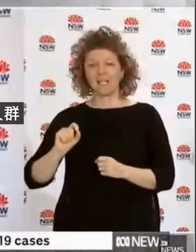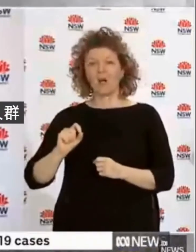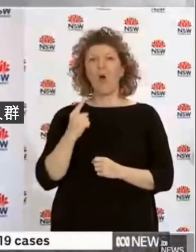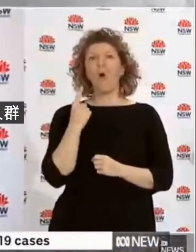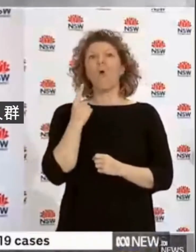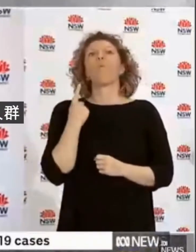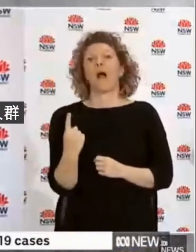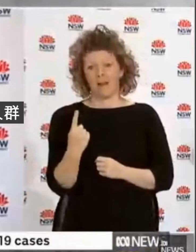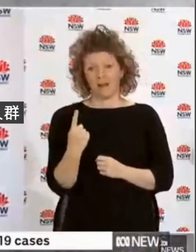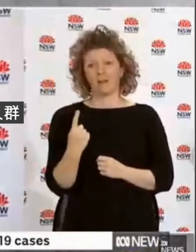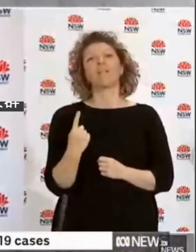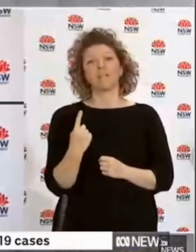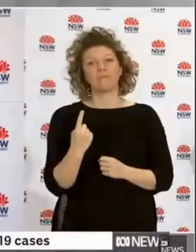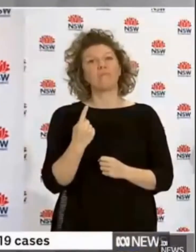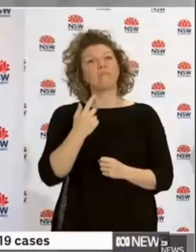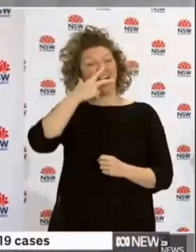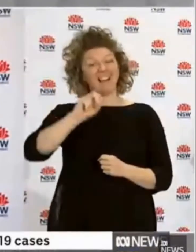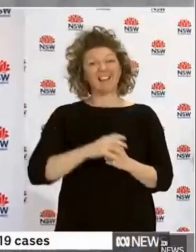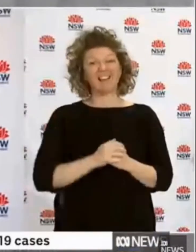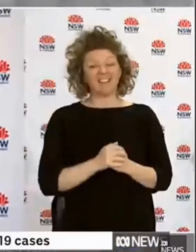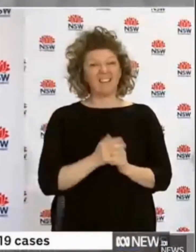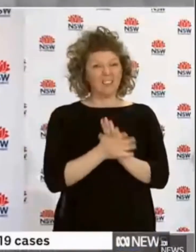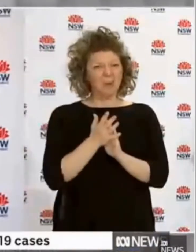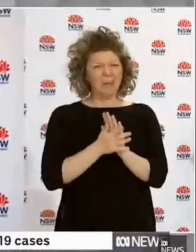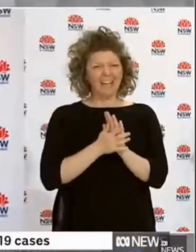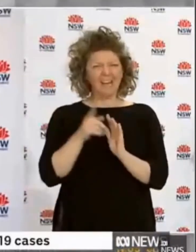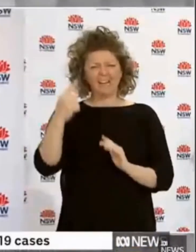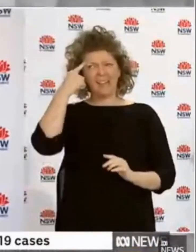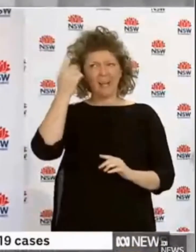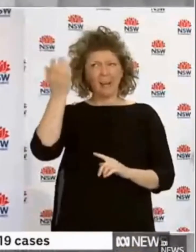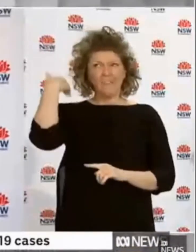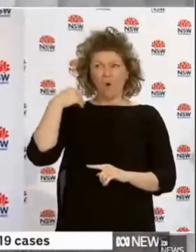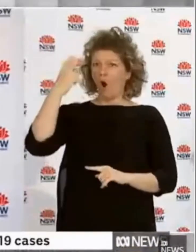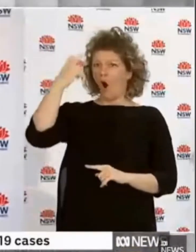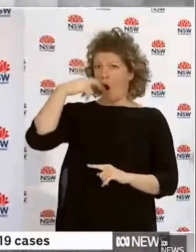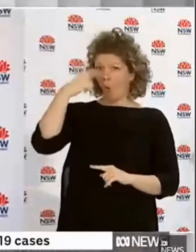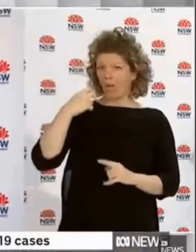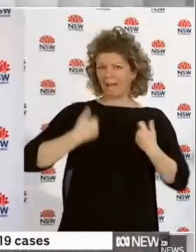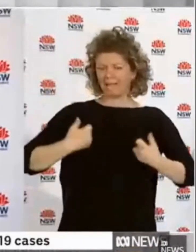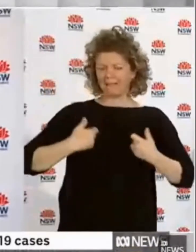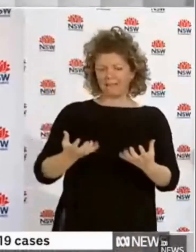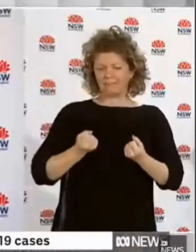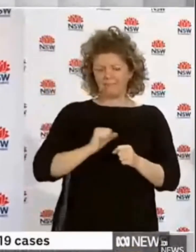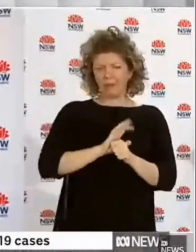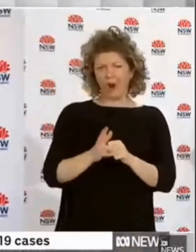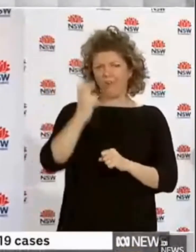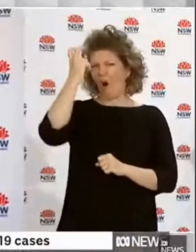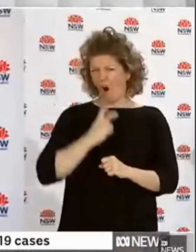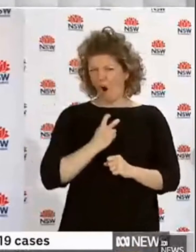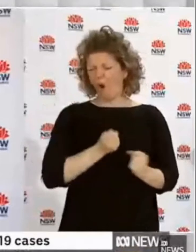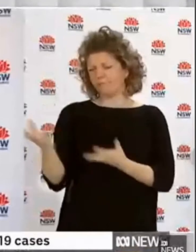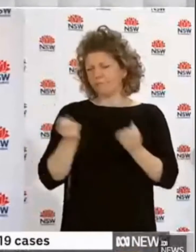brackets are actually having less numbers now. It's the younger people who are actually taking up places in